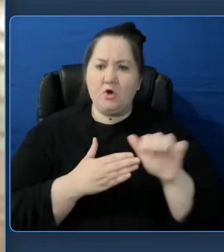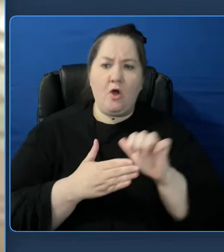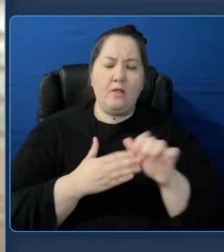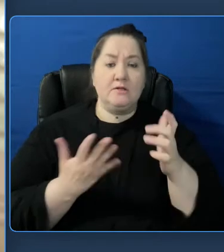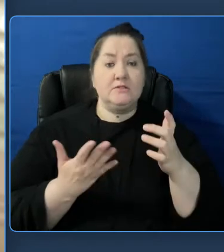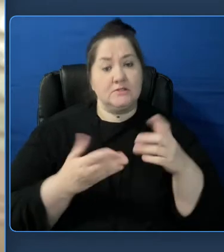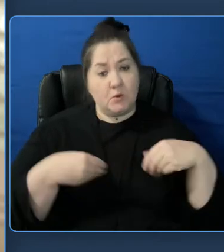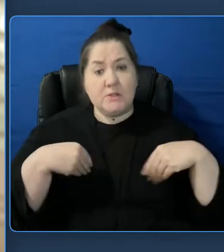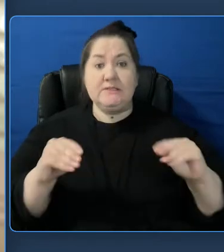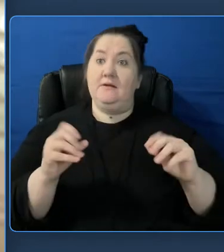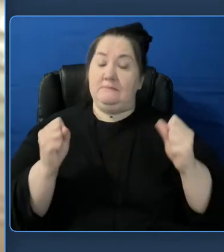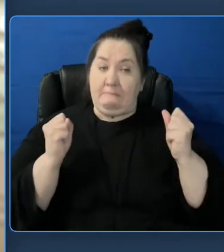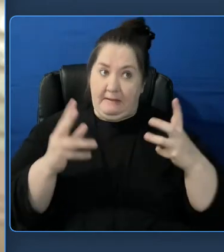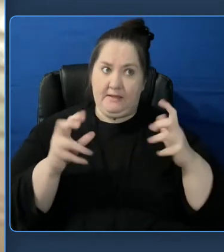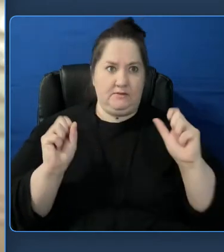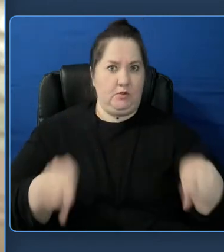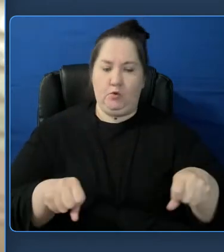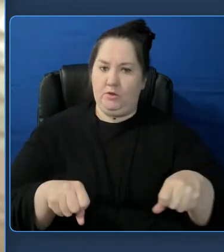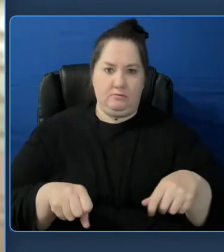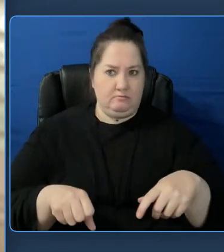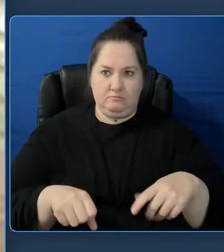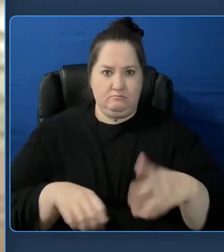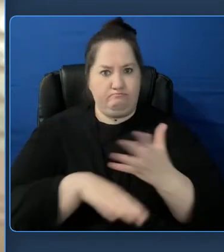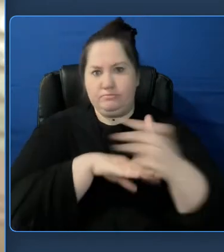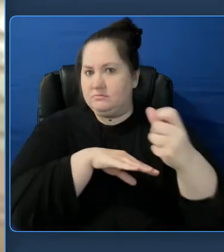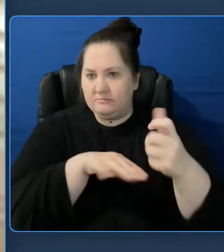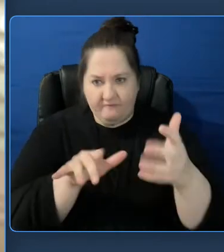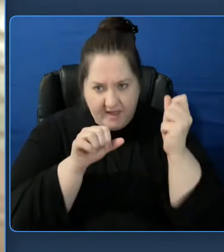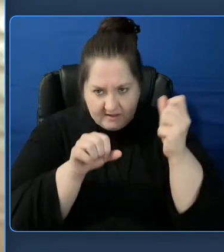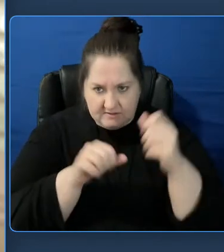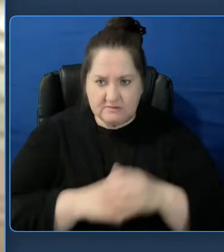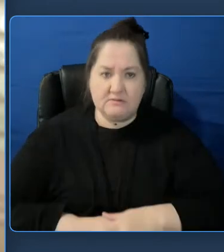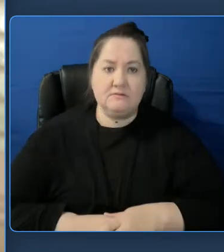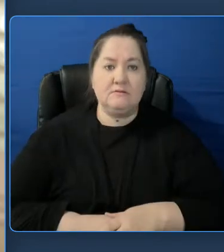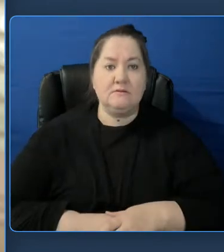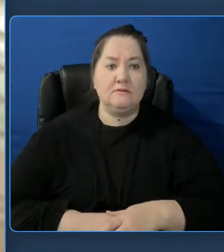or $700, they'd sell as many as they could make.